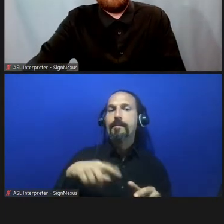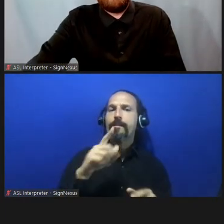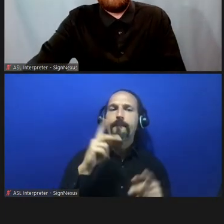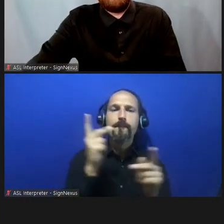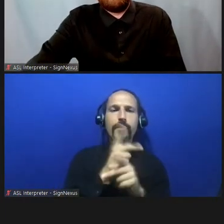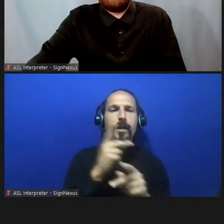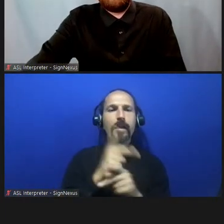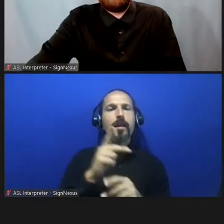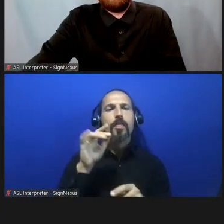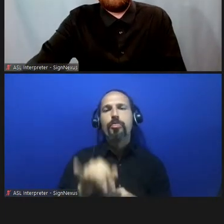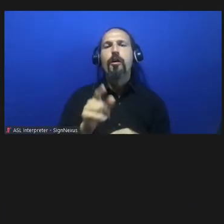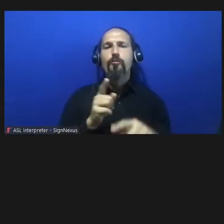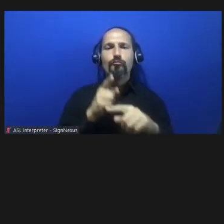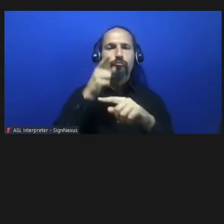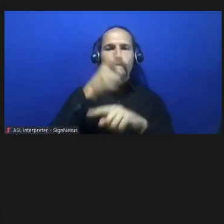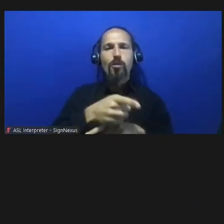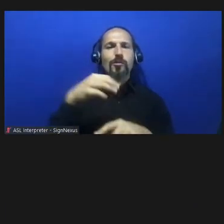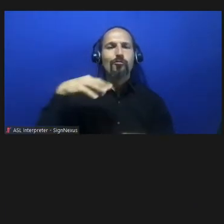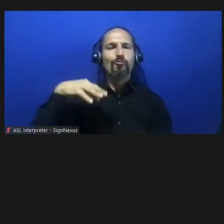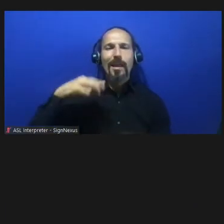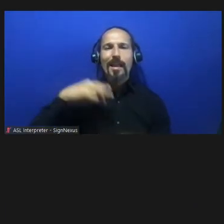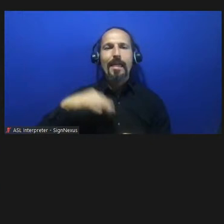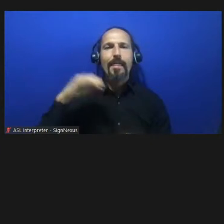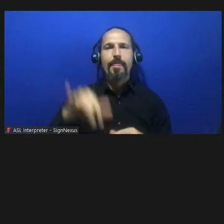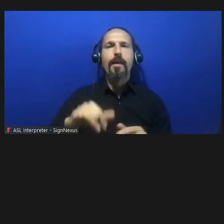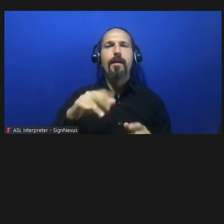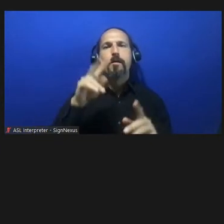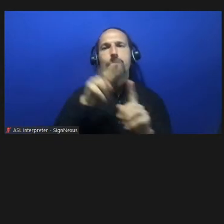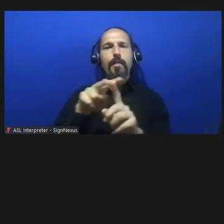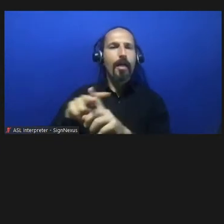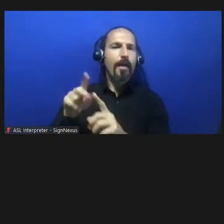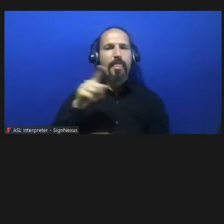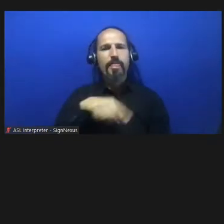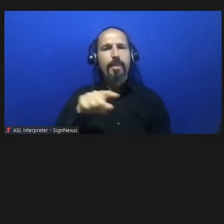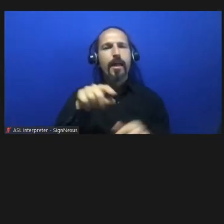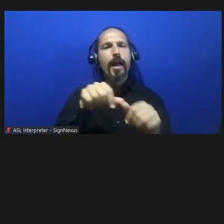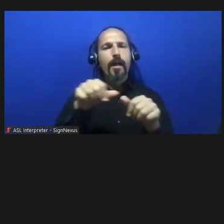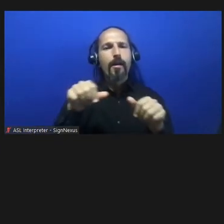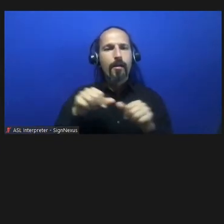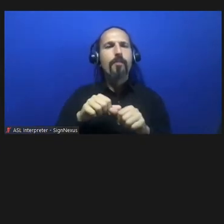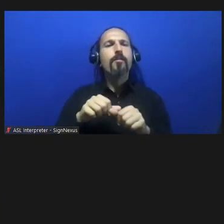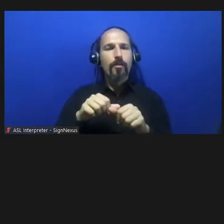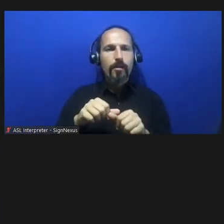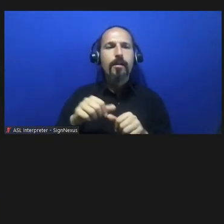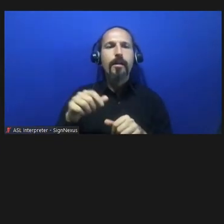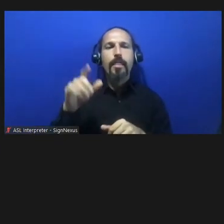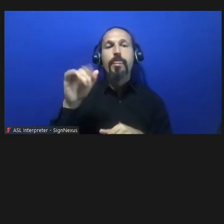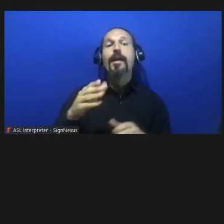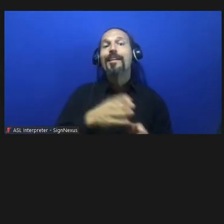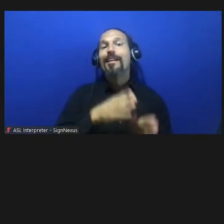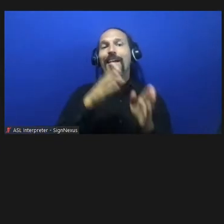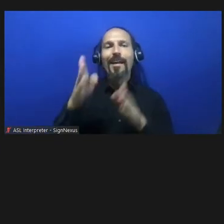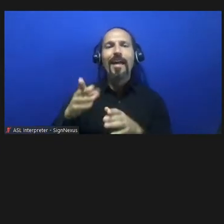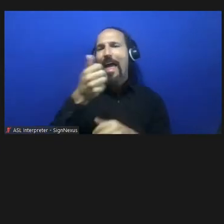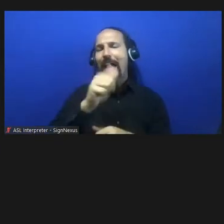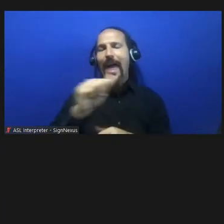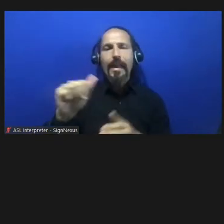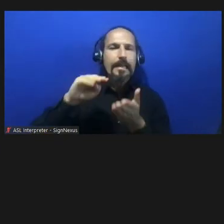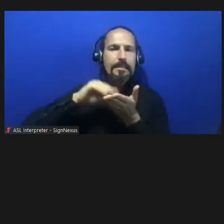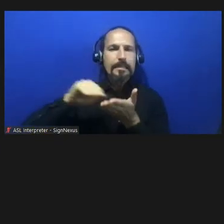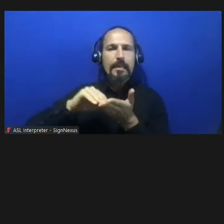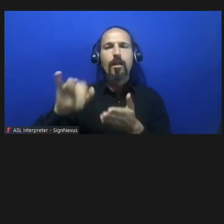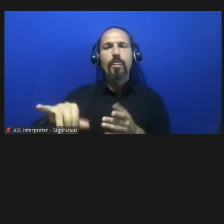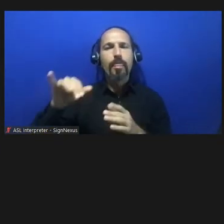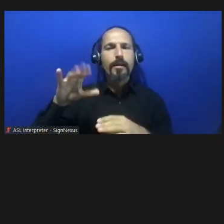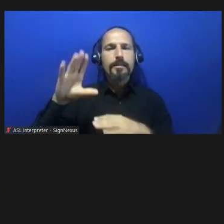crossing credit applies to the facilities that are identified moving to the next group are potential exemptions and discounts in the form of